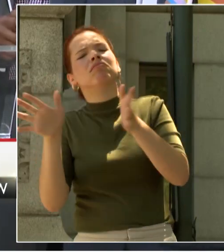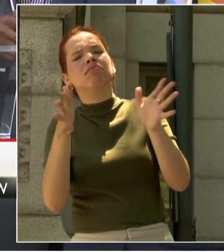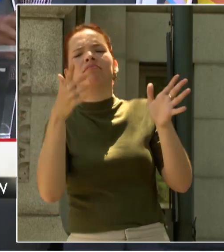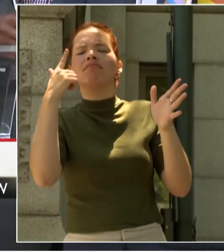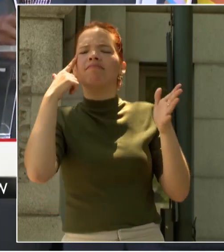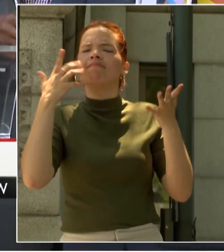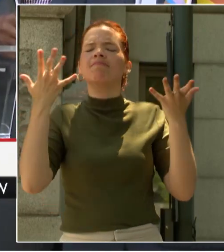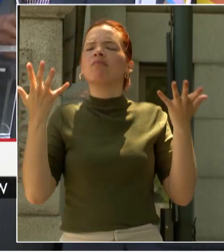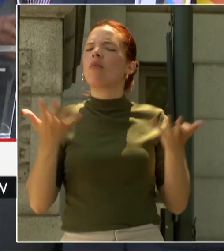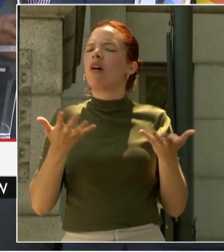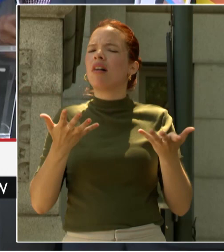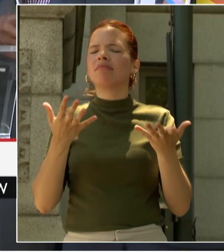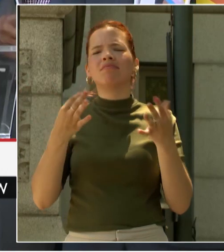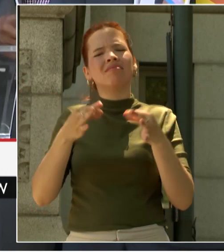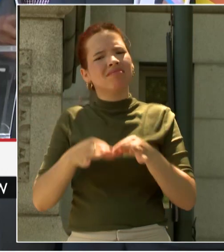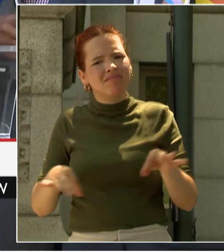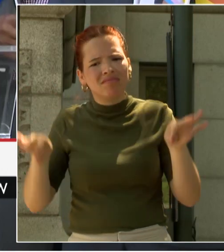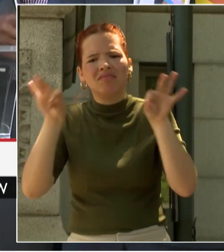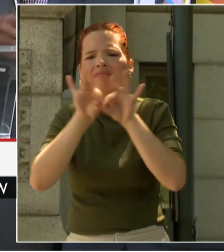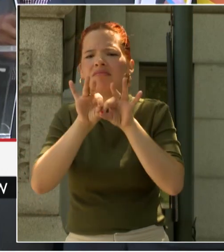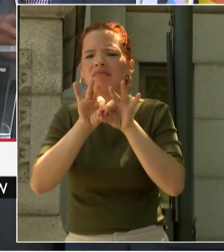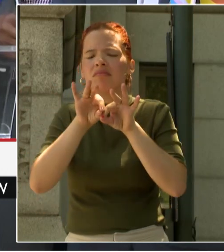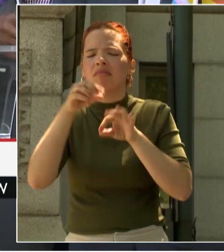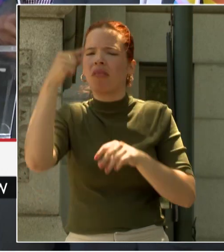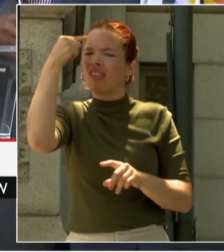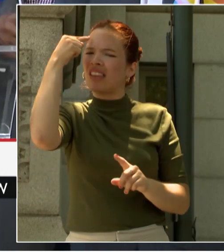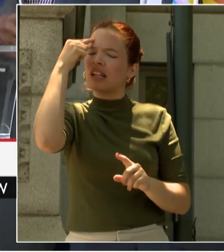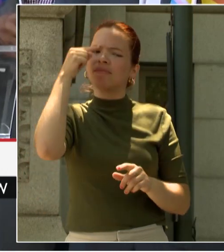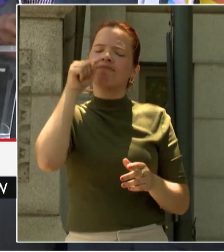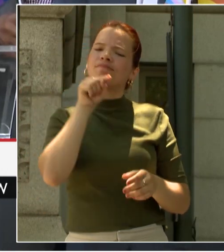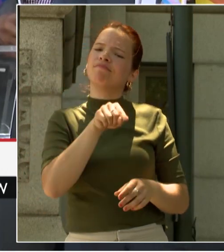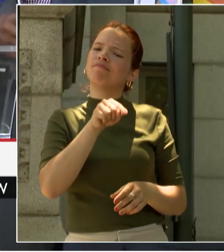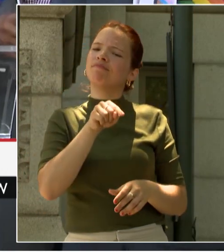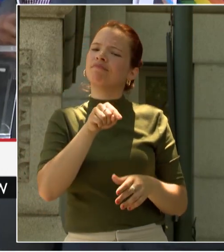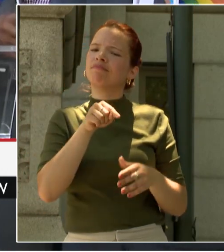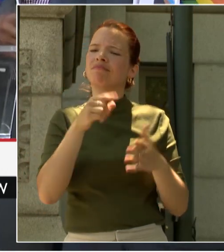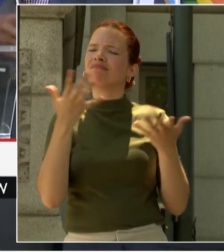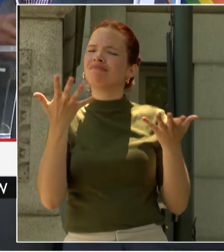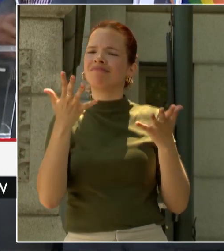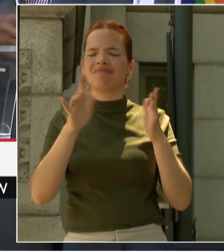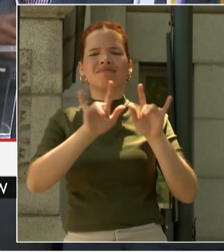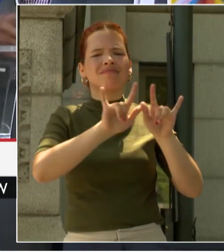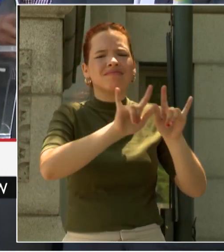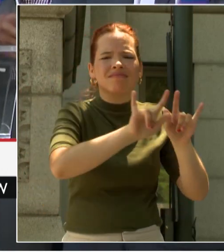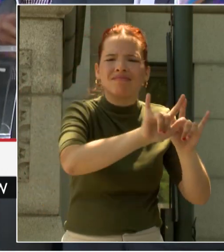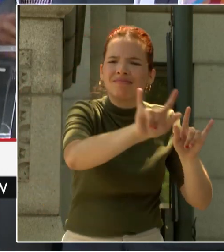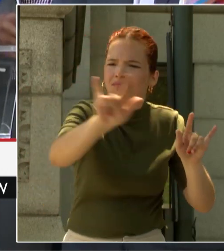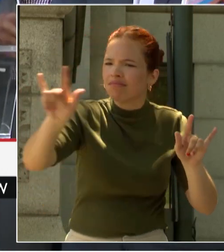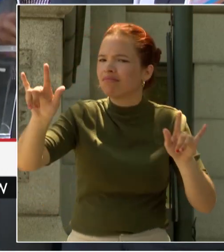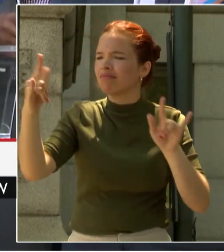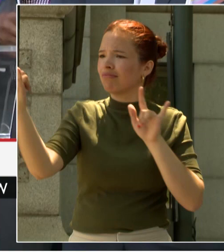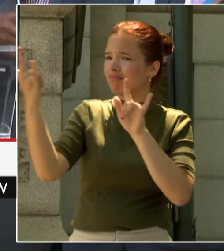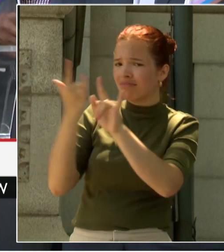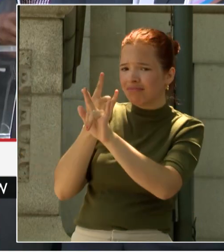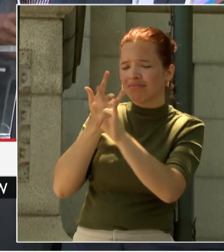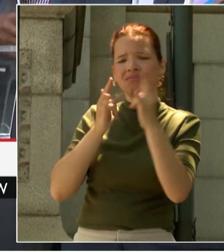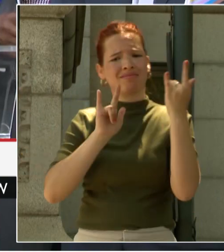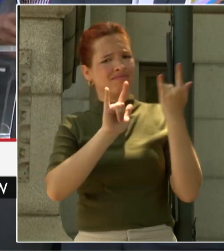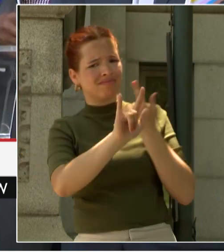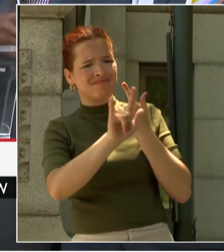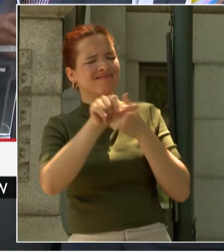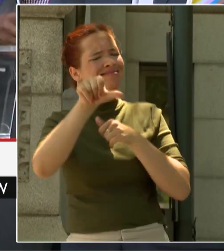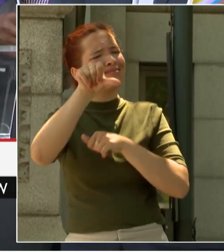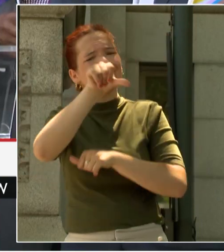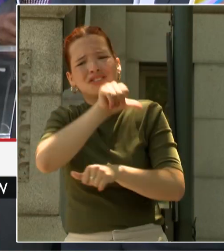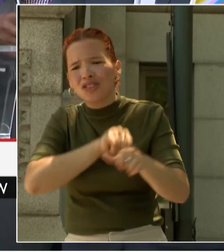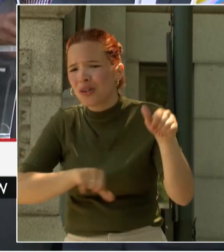it's about the love that we show to each other, the fact that we make it clear that this land